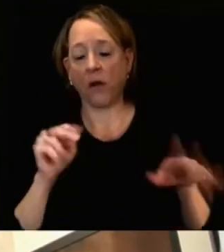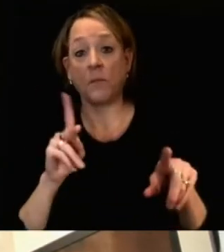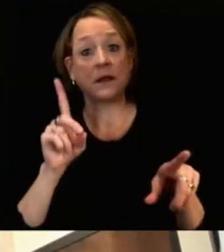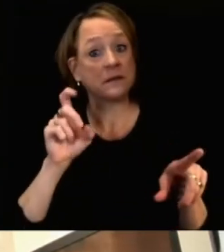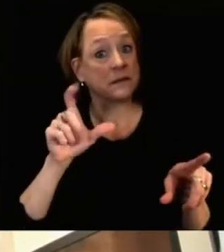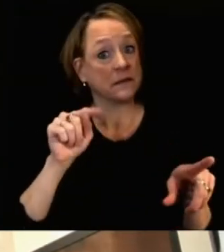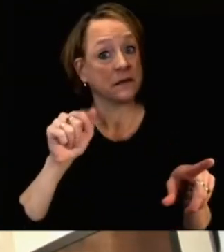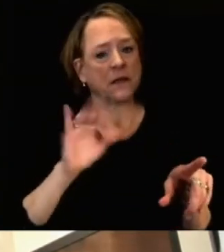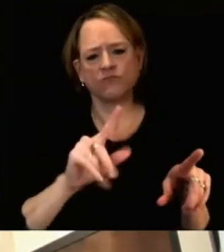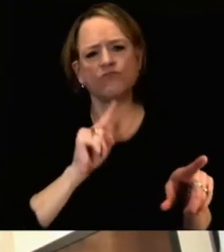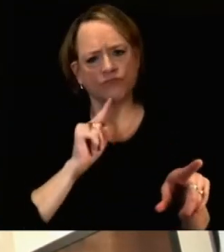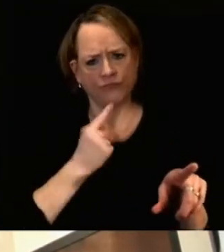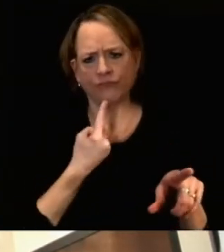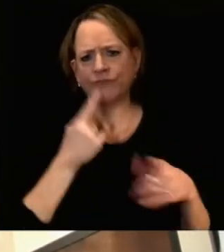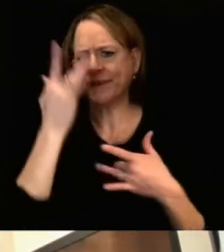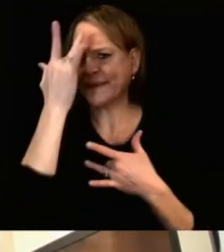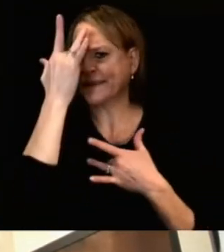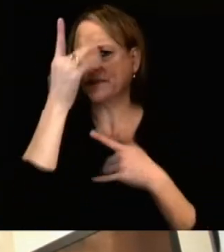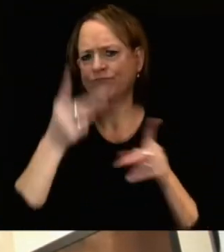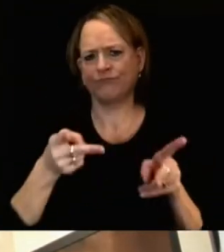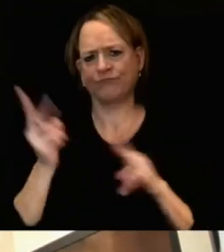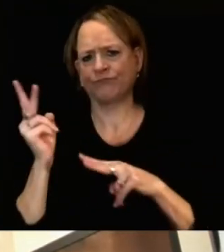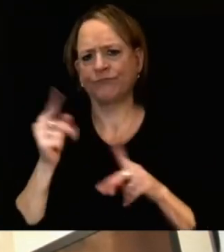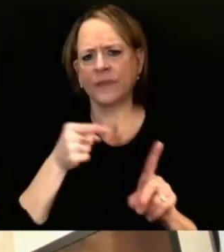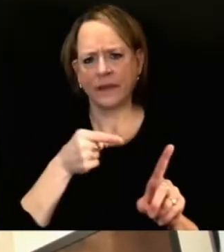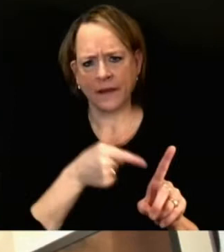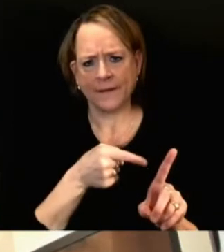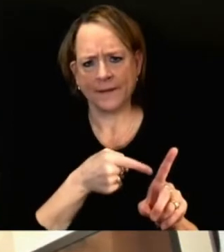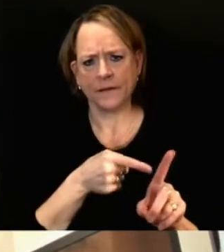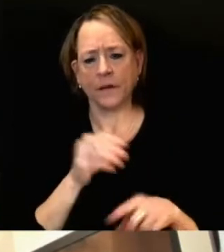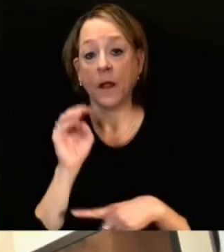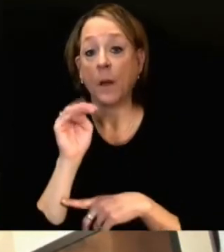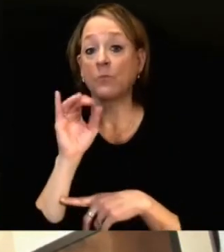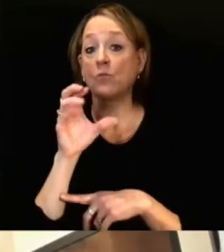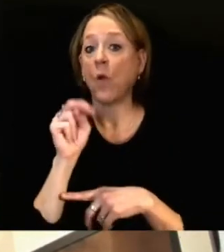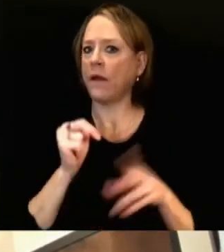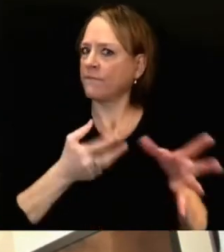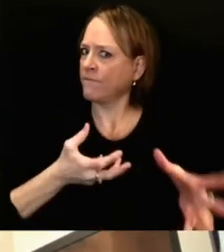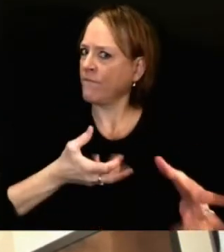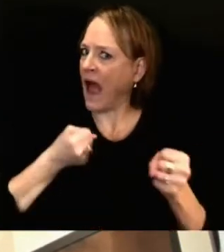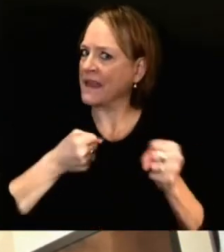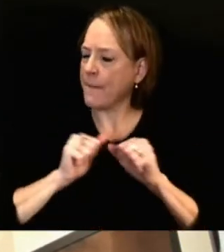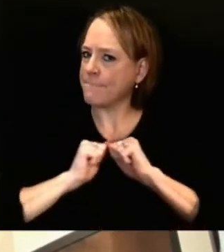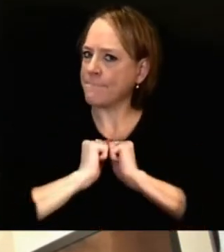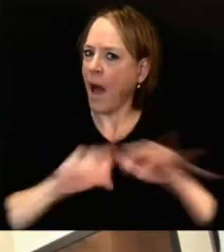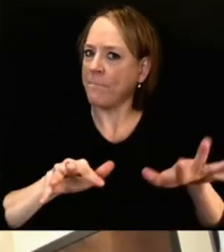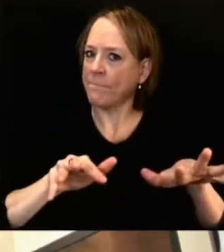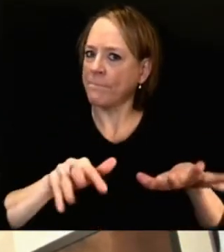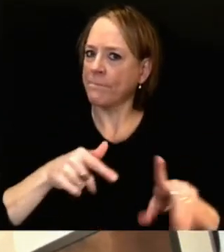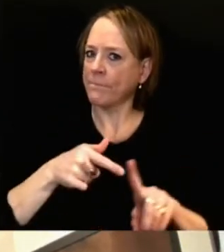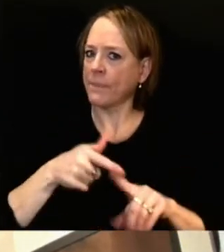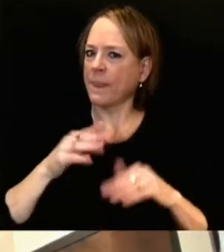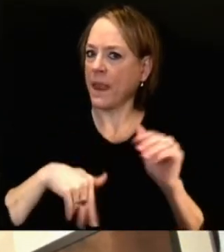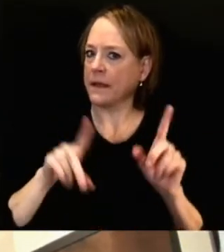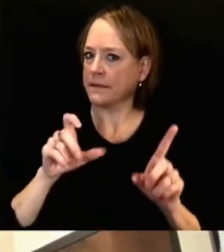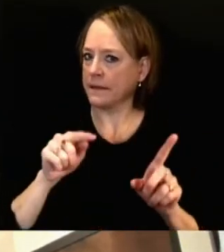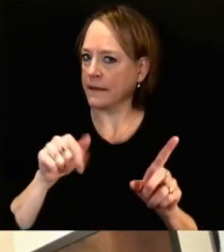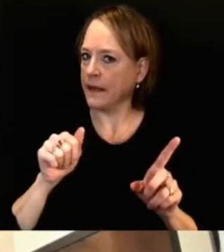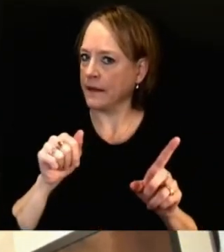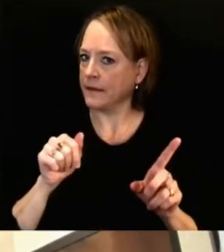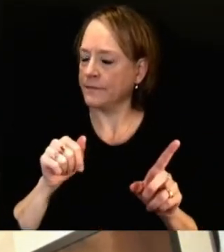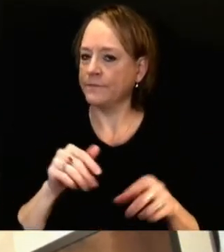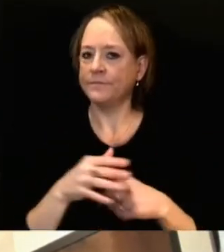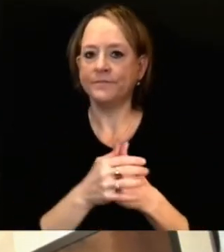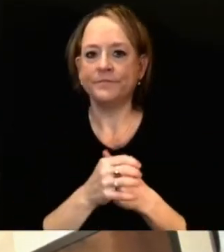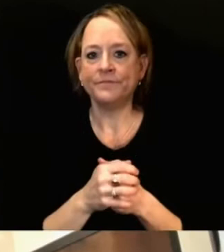easily. And as Tracy mentioned with our epidemiologic data, many, many more people are getting infected. And that will translate